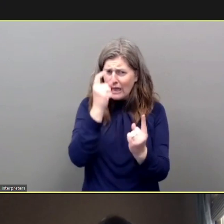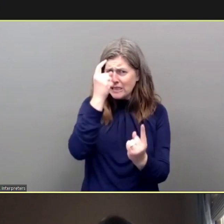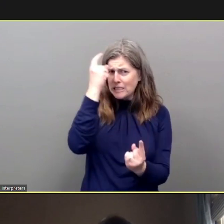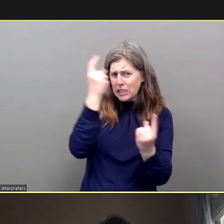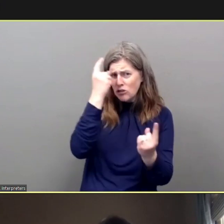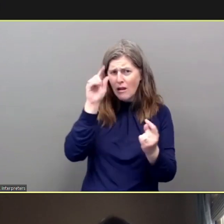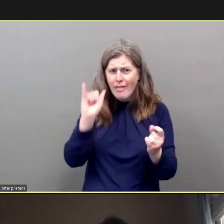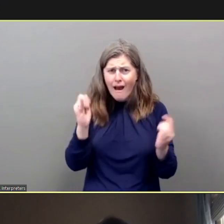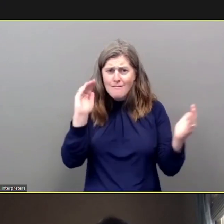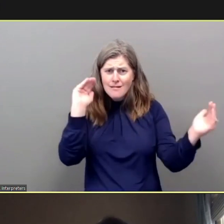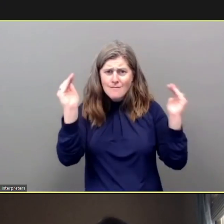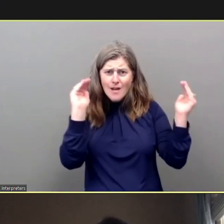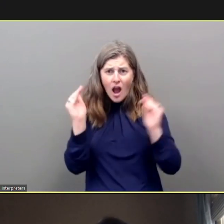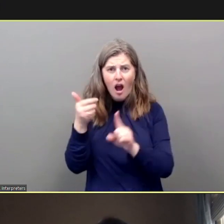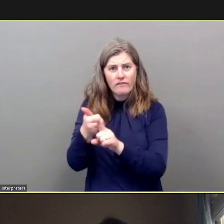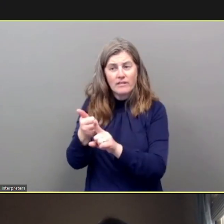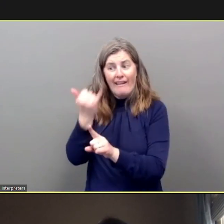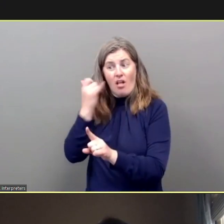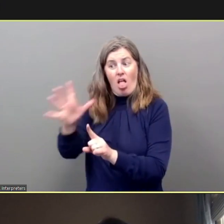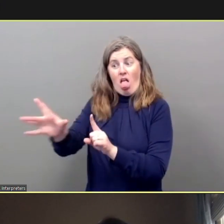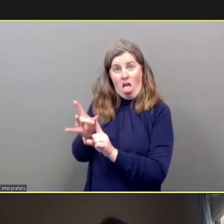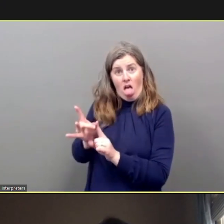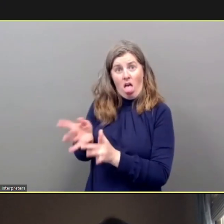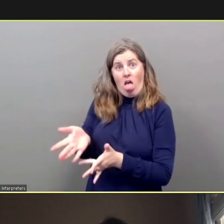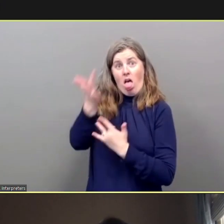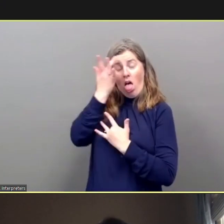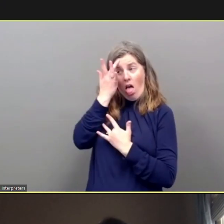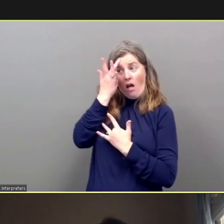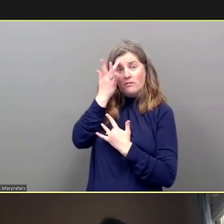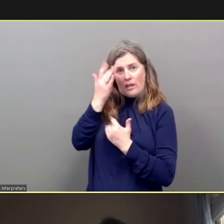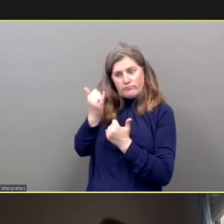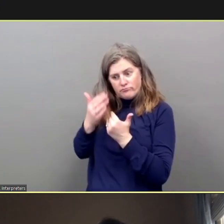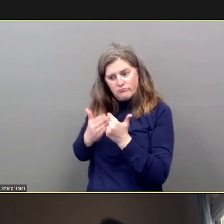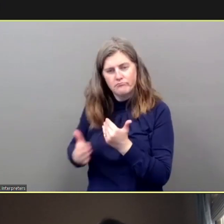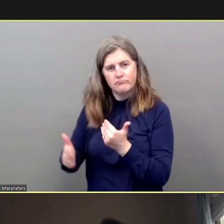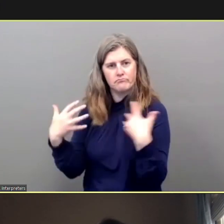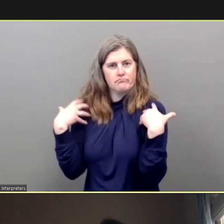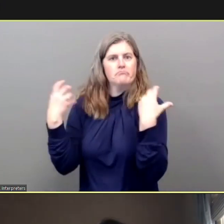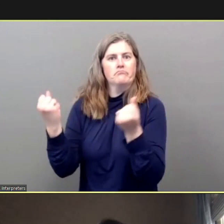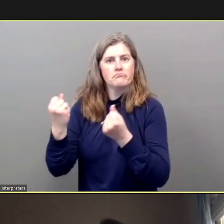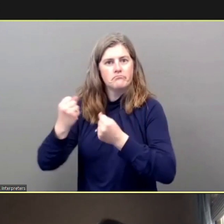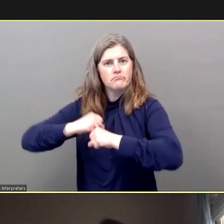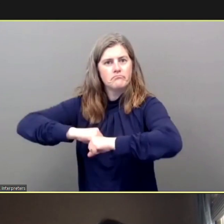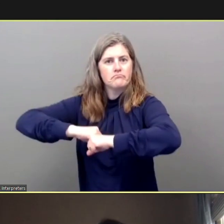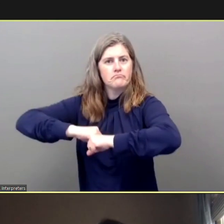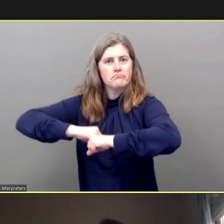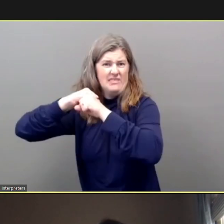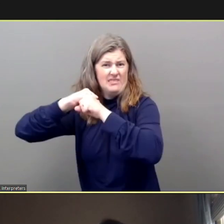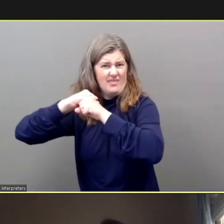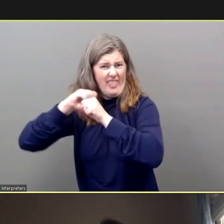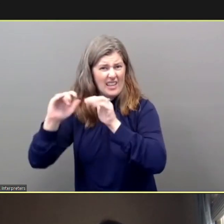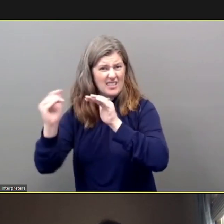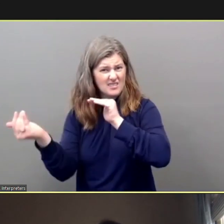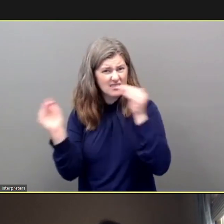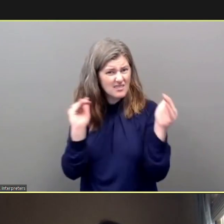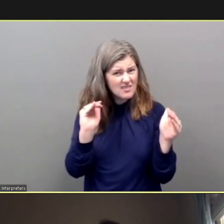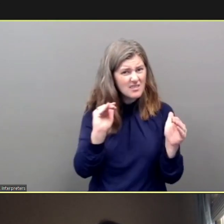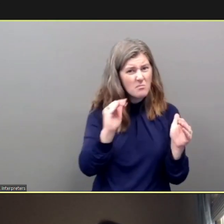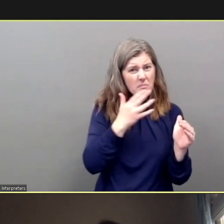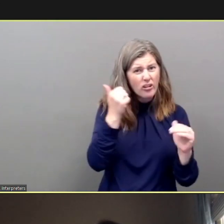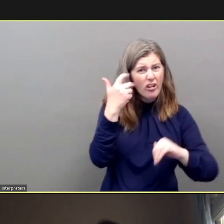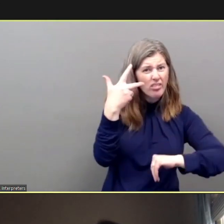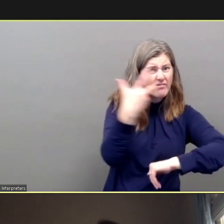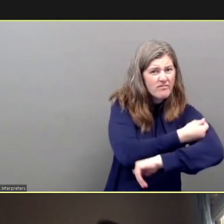the idea of natural immunity as sort of the same footing as those vaccinated? And maybe how do you convince someone who's had a